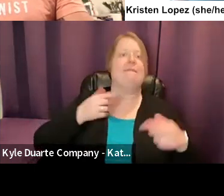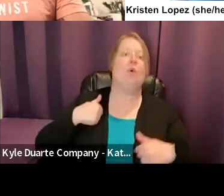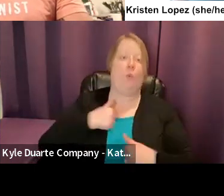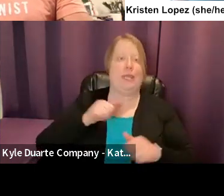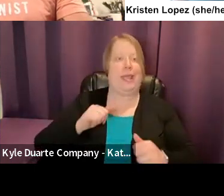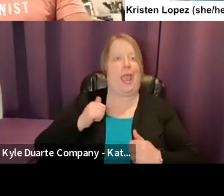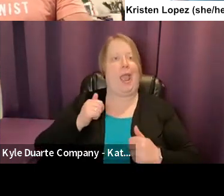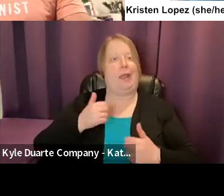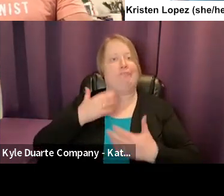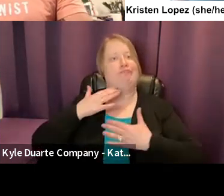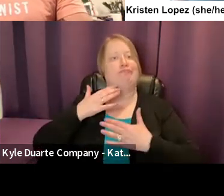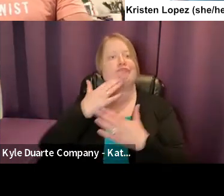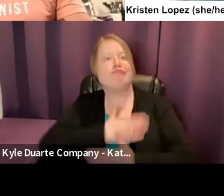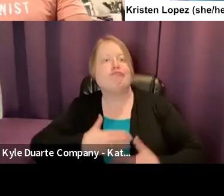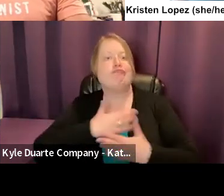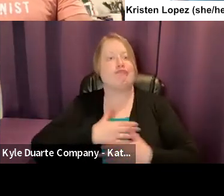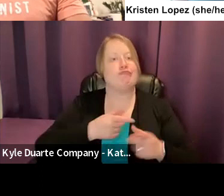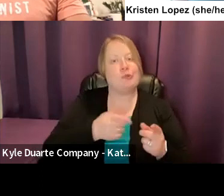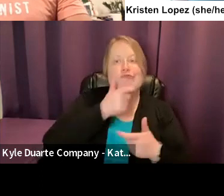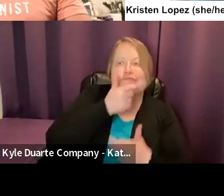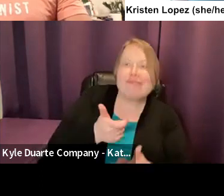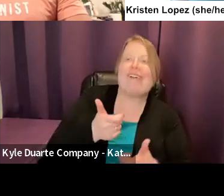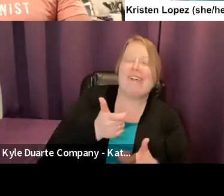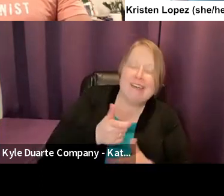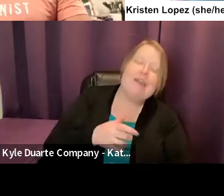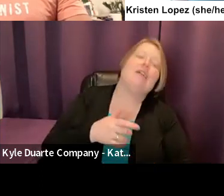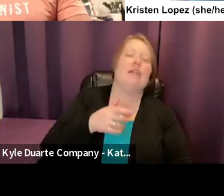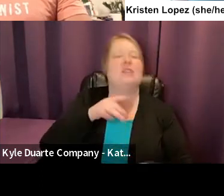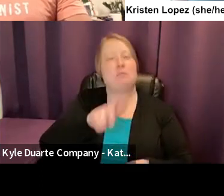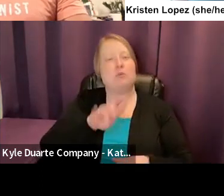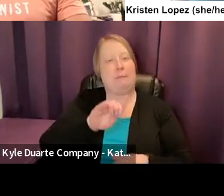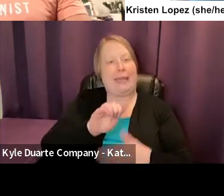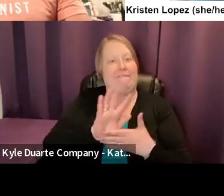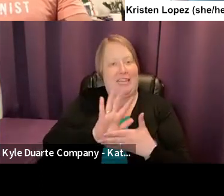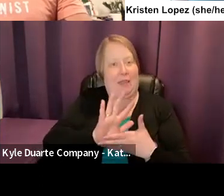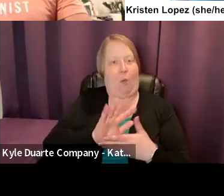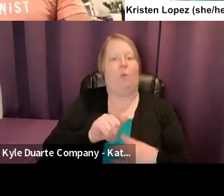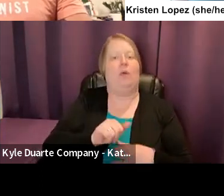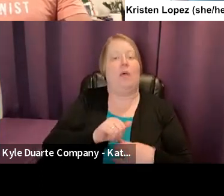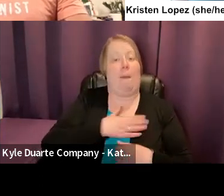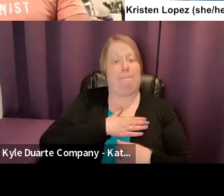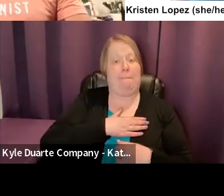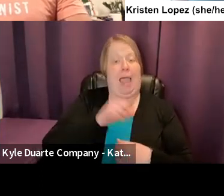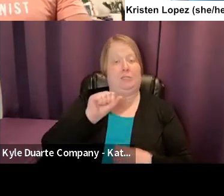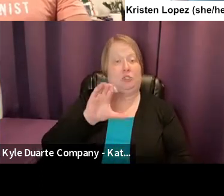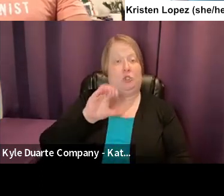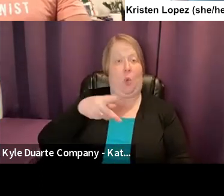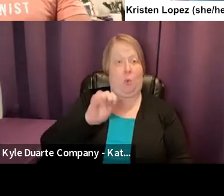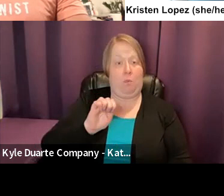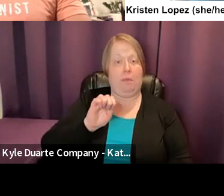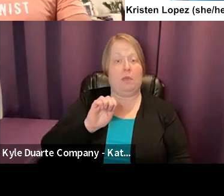was meant to be a video. My scope in making this video was from the perception